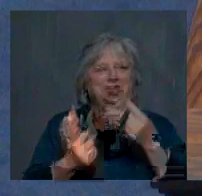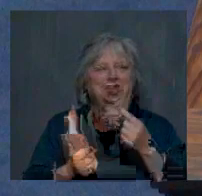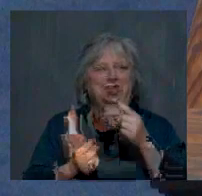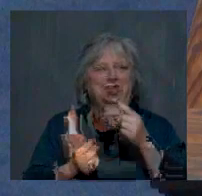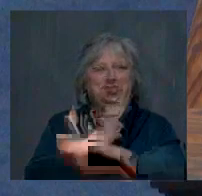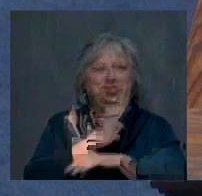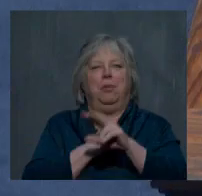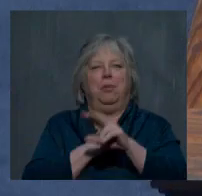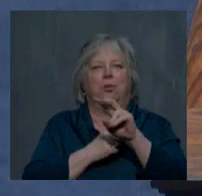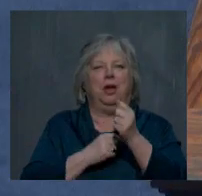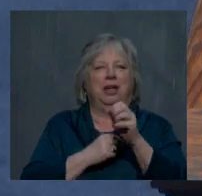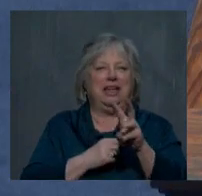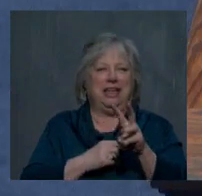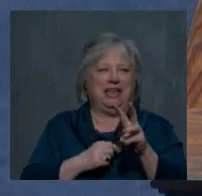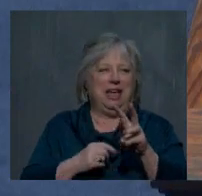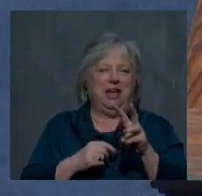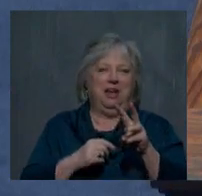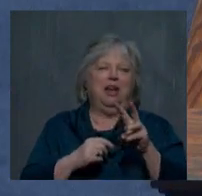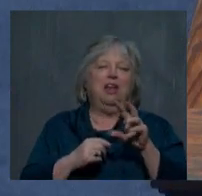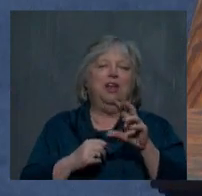So,